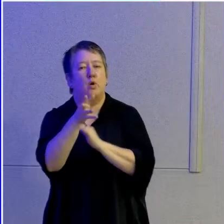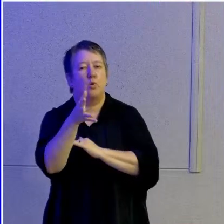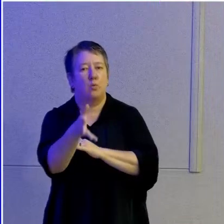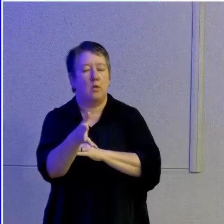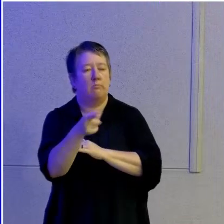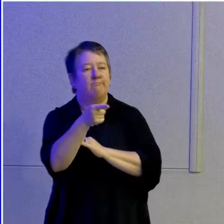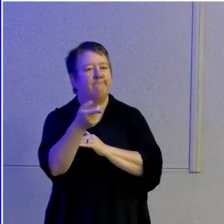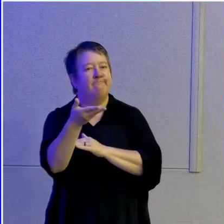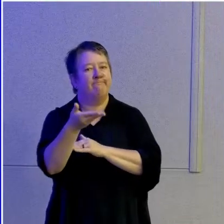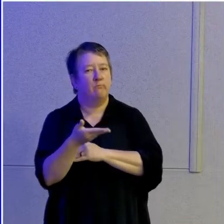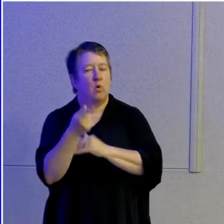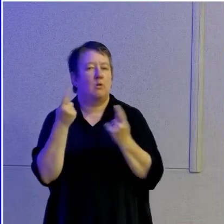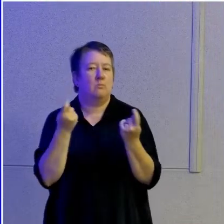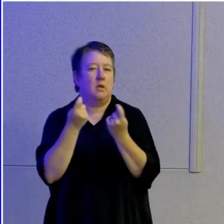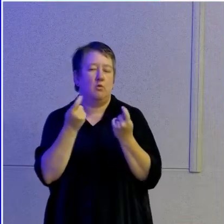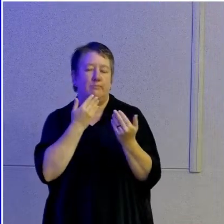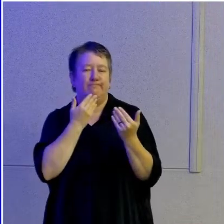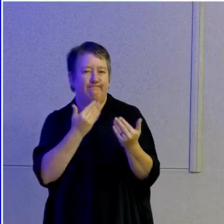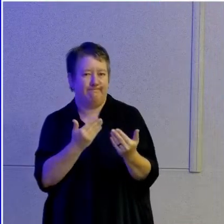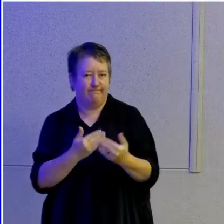the celebration. I thank you.